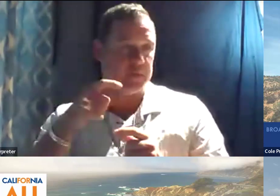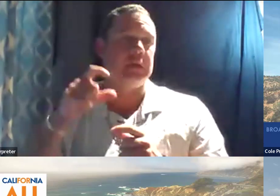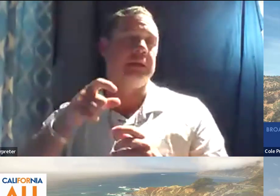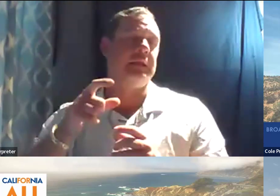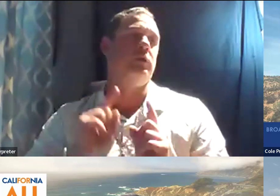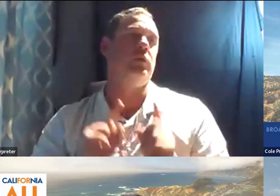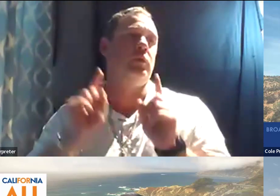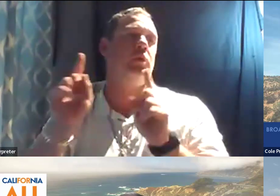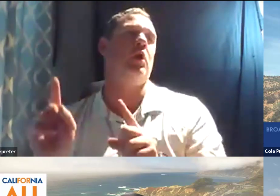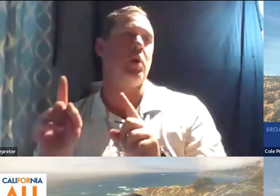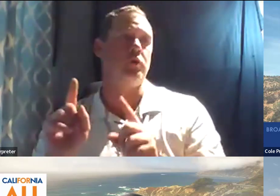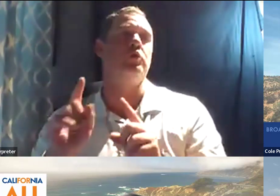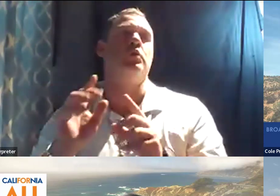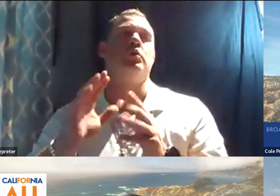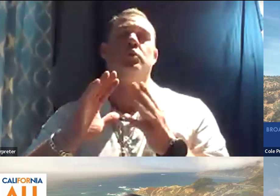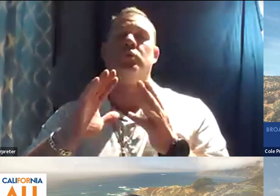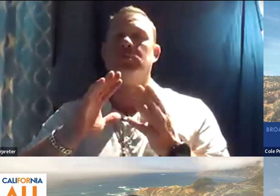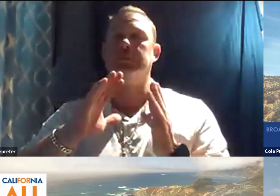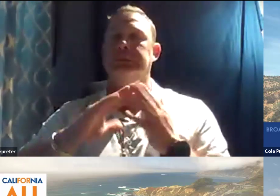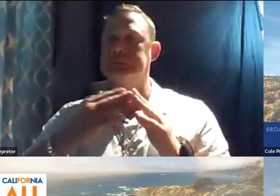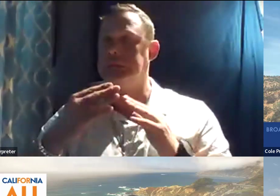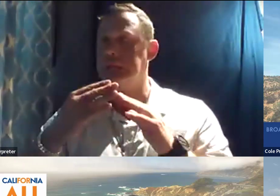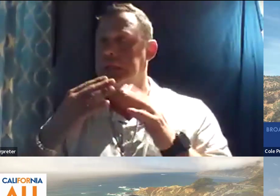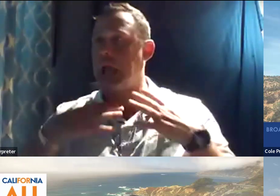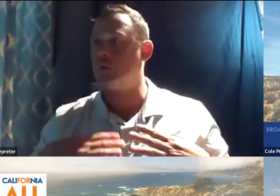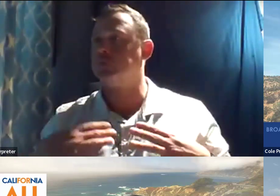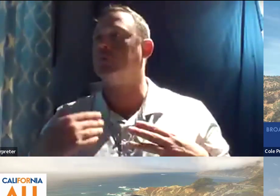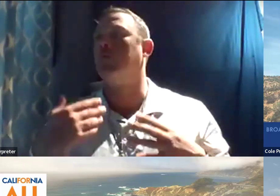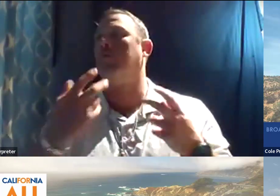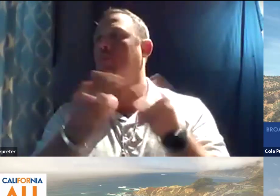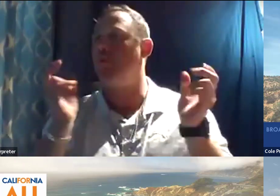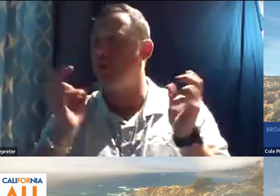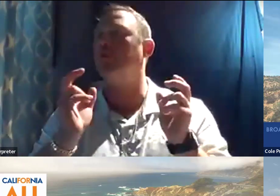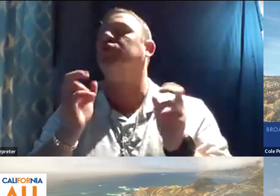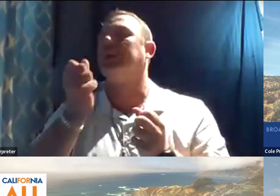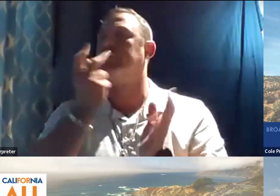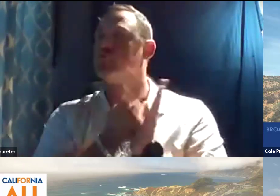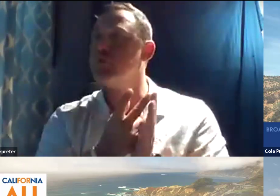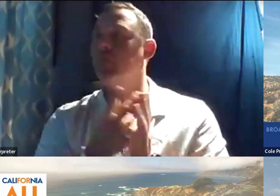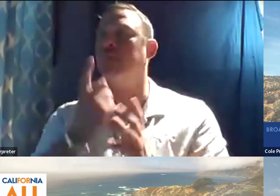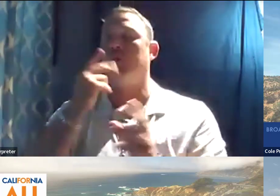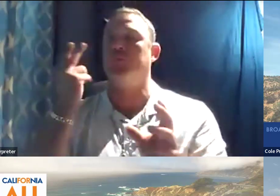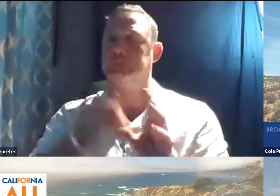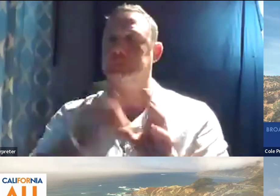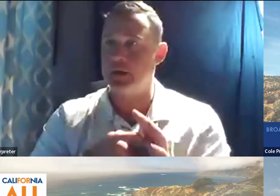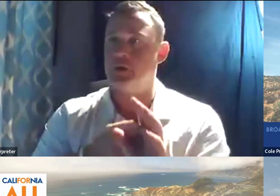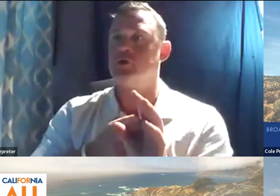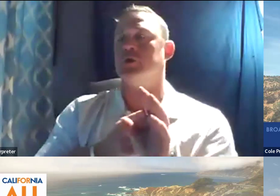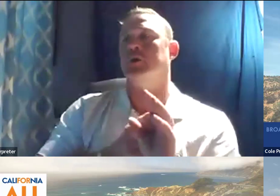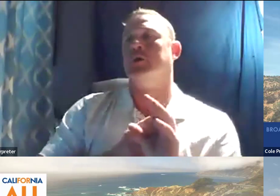go to city council to get approval in order for them to participate. So I would